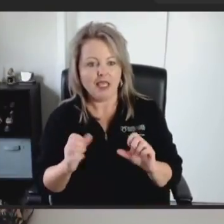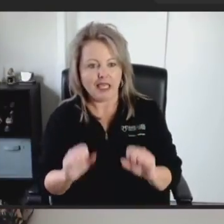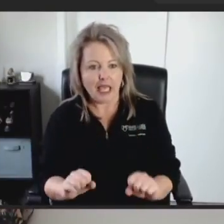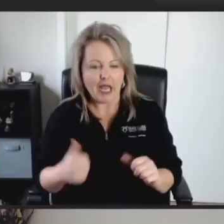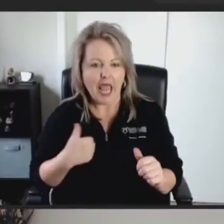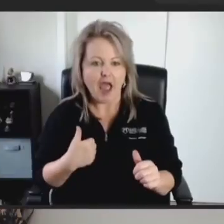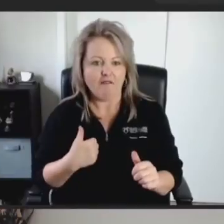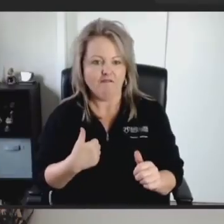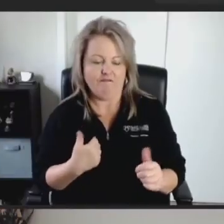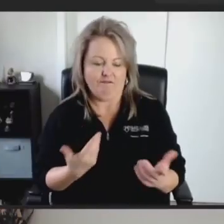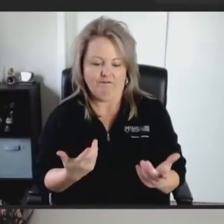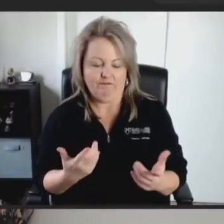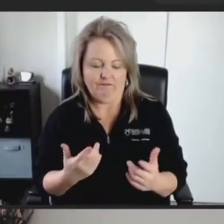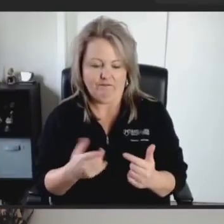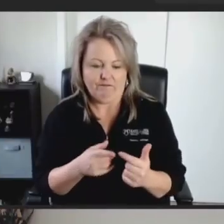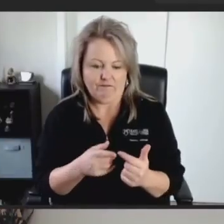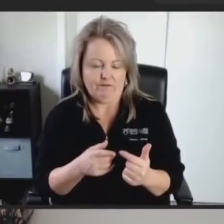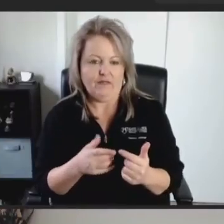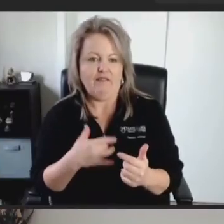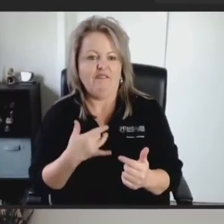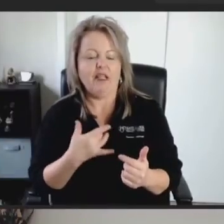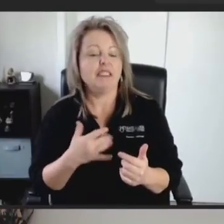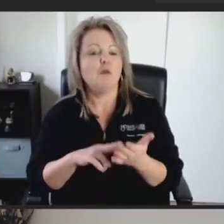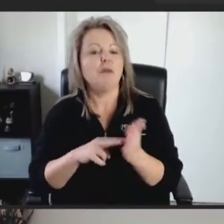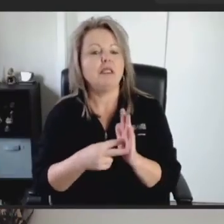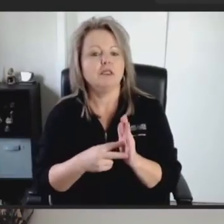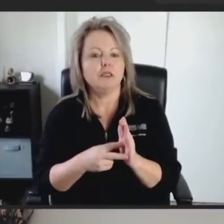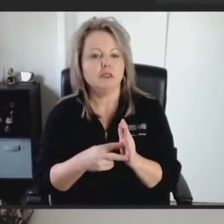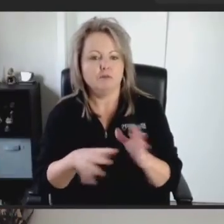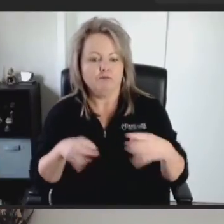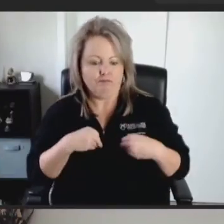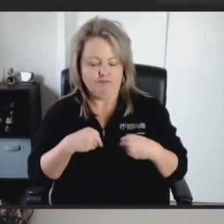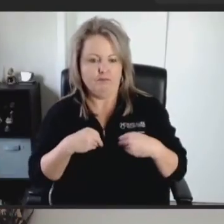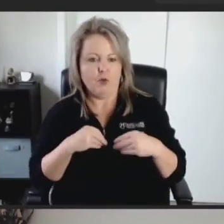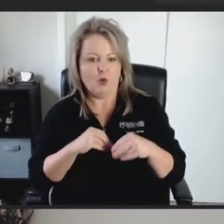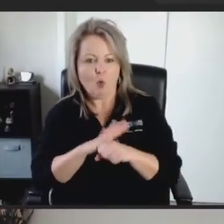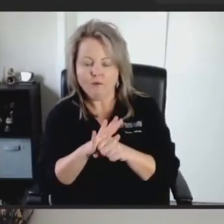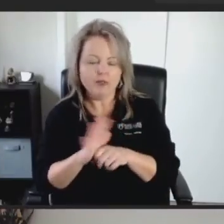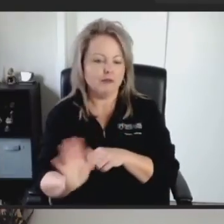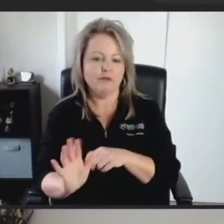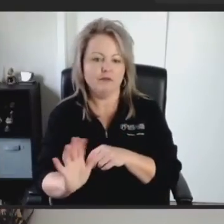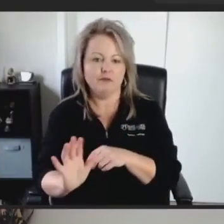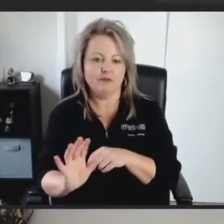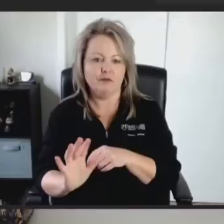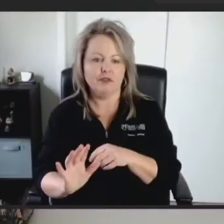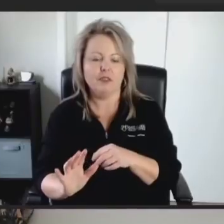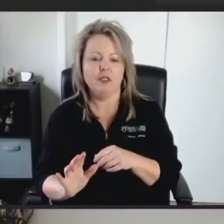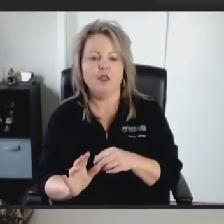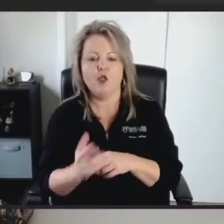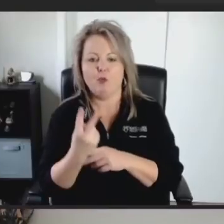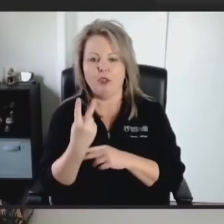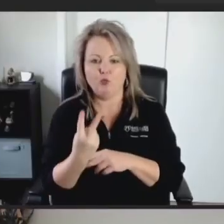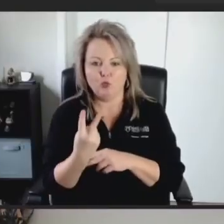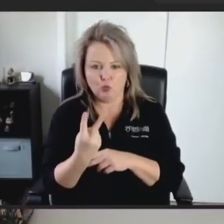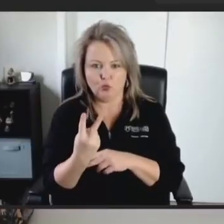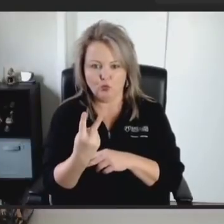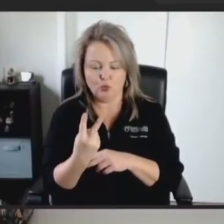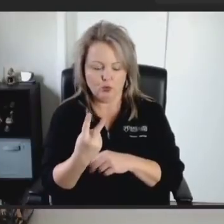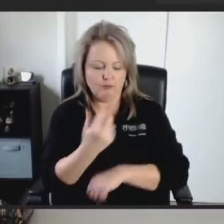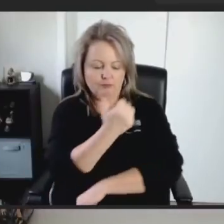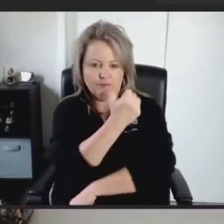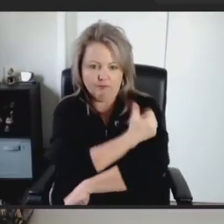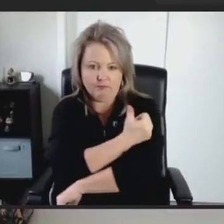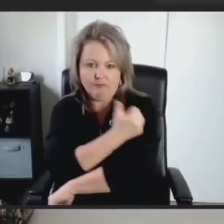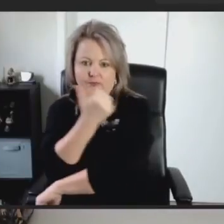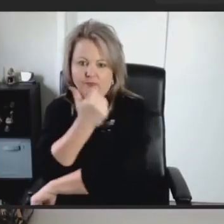it. It's not that you have contracted COVID-19 from it. Both of them are going to be 2-dose series vaccines. So